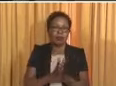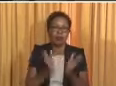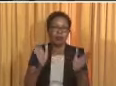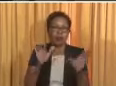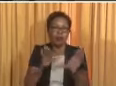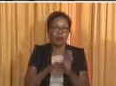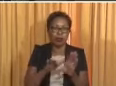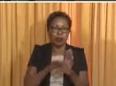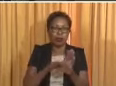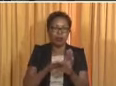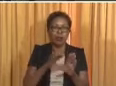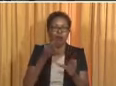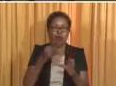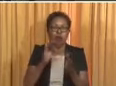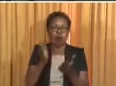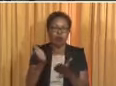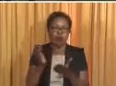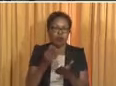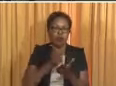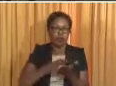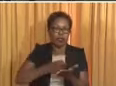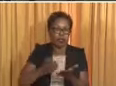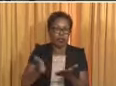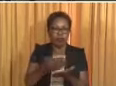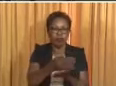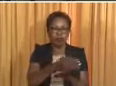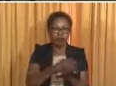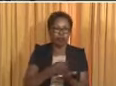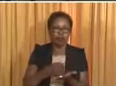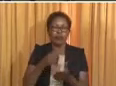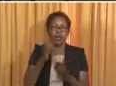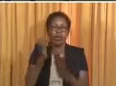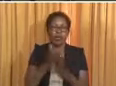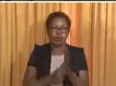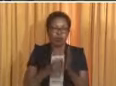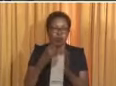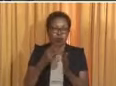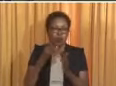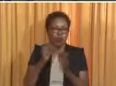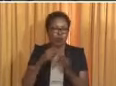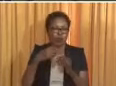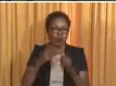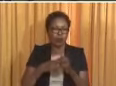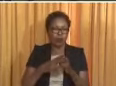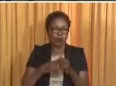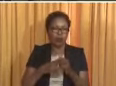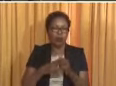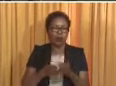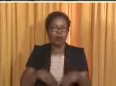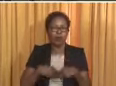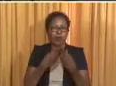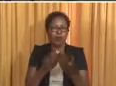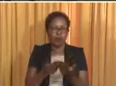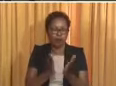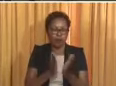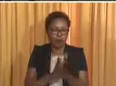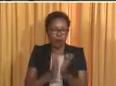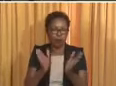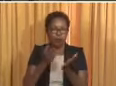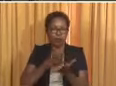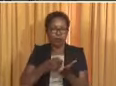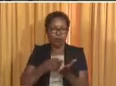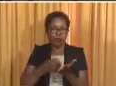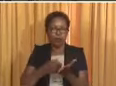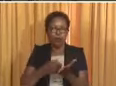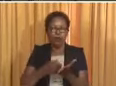the collection of signatures. Having found that Article 257 does not expressly provide for public participation during the collection of signatures,